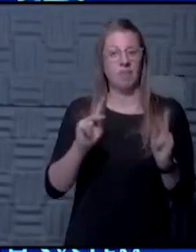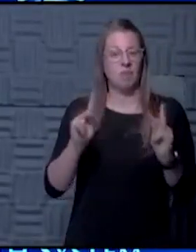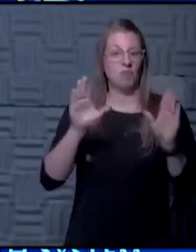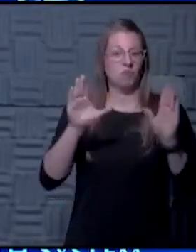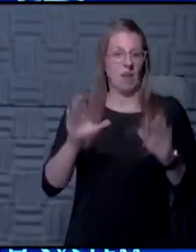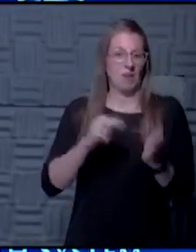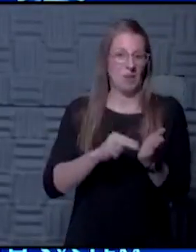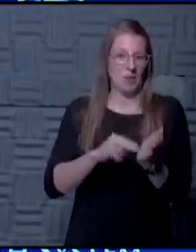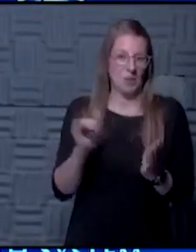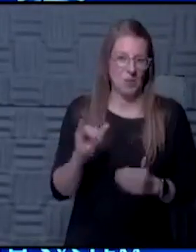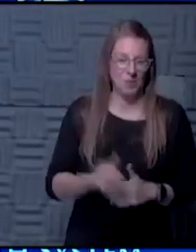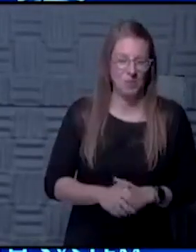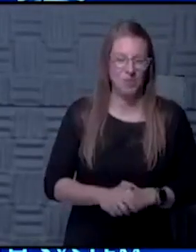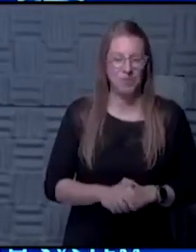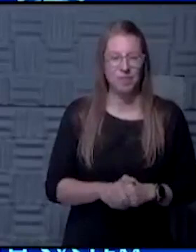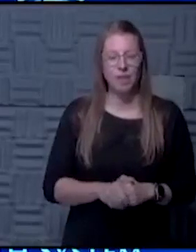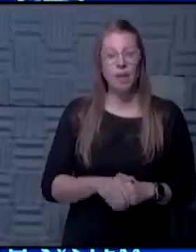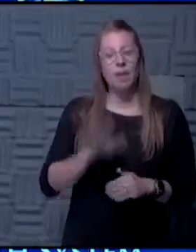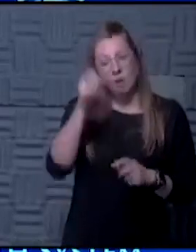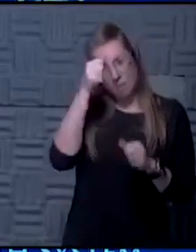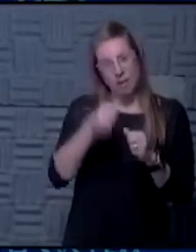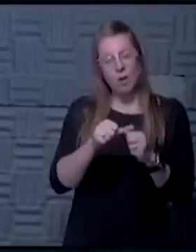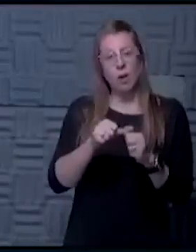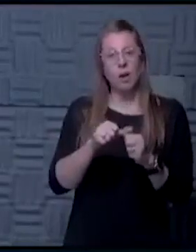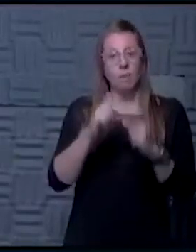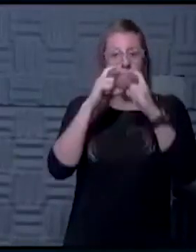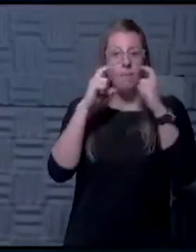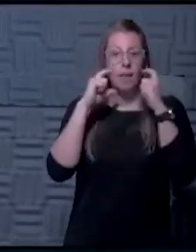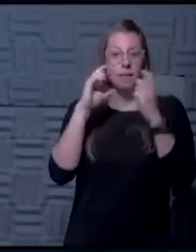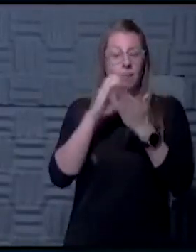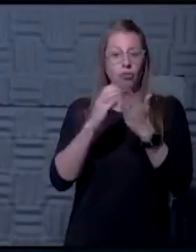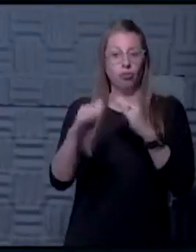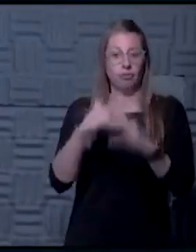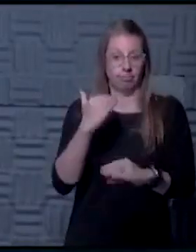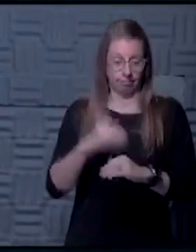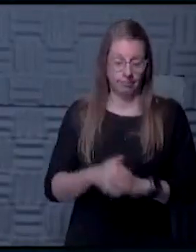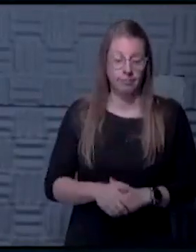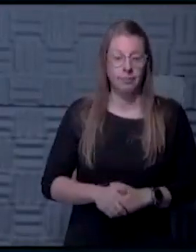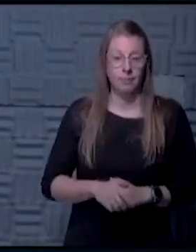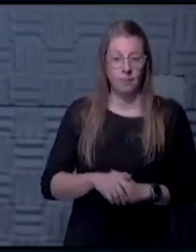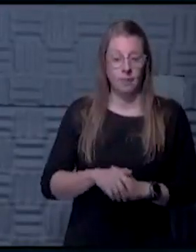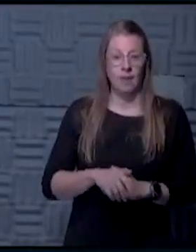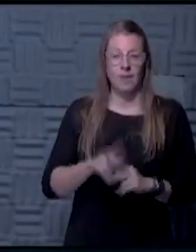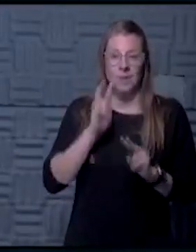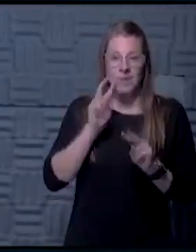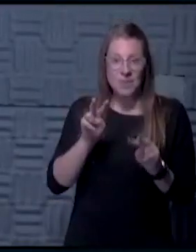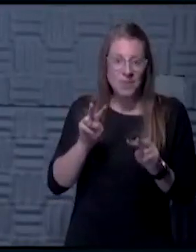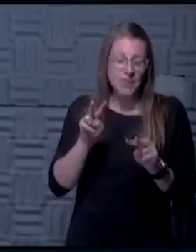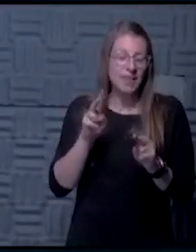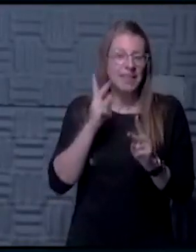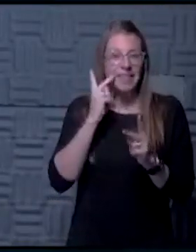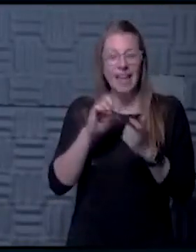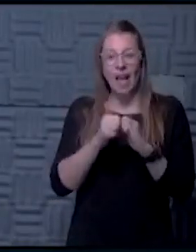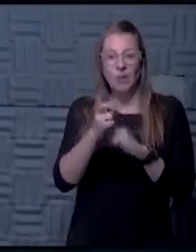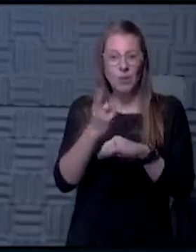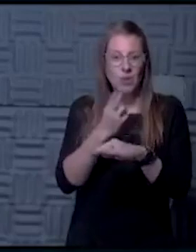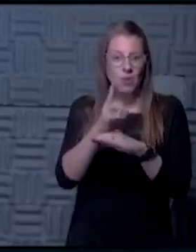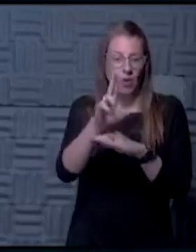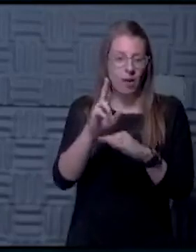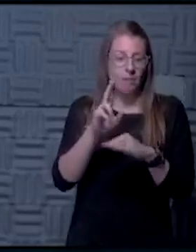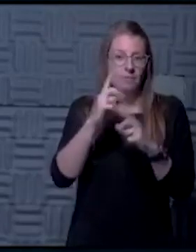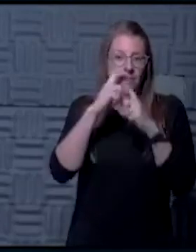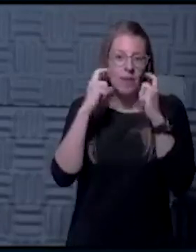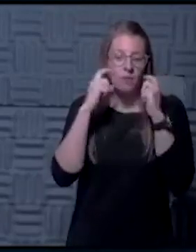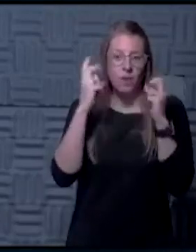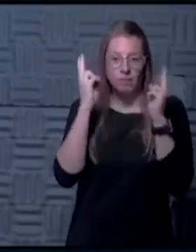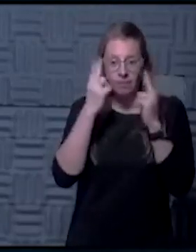that's awesome. Hey, remember to send us your mask pictures. We really do look forward to seeing how you use your mask for Halloween, and if you're